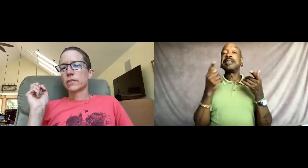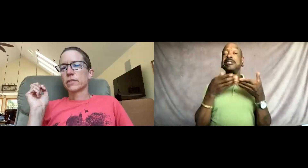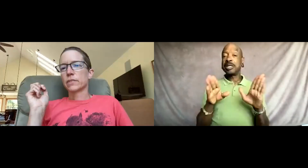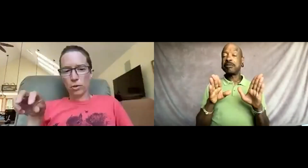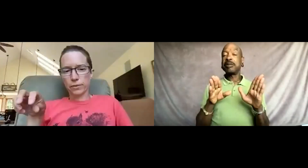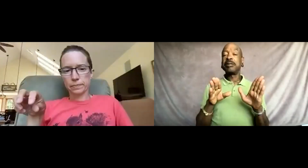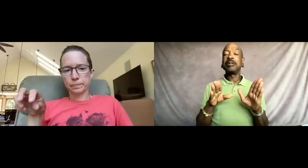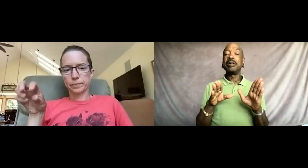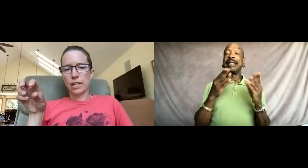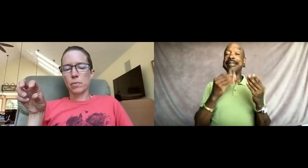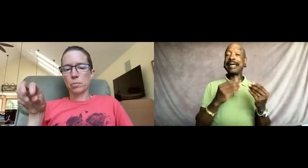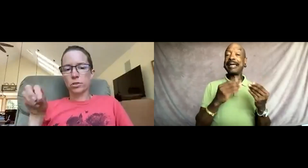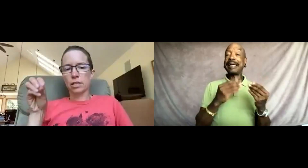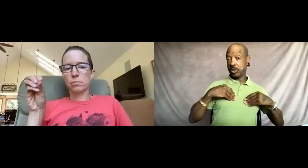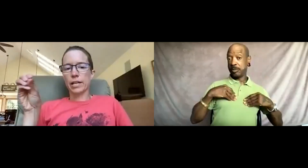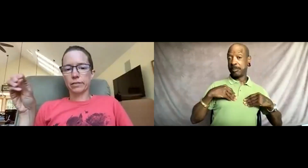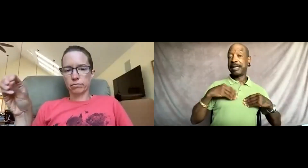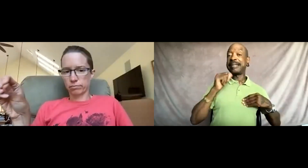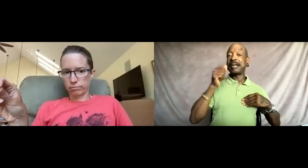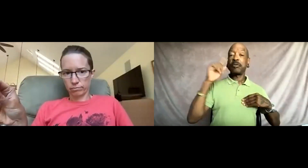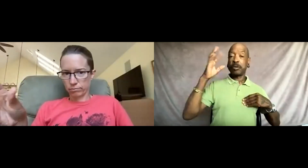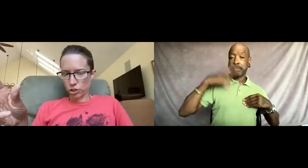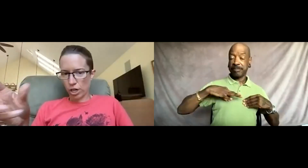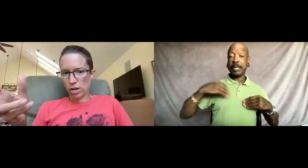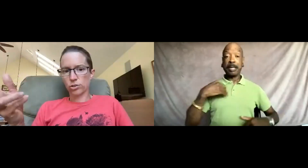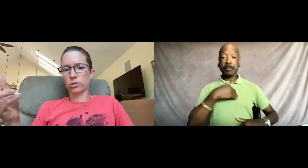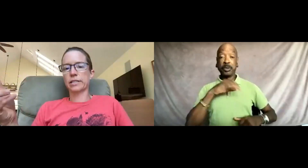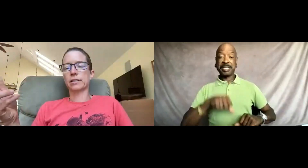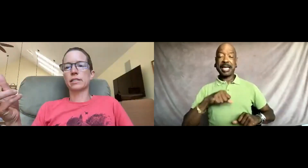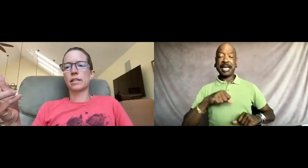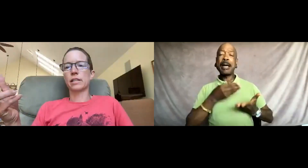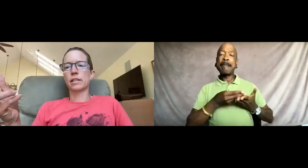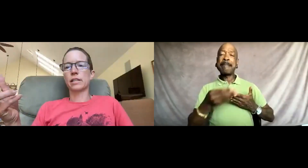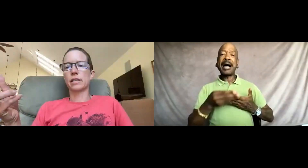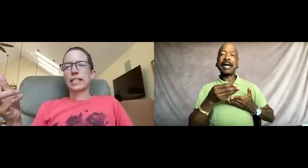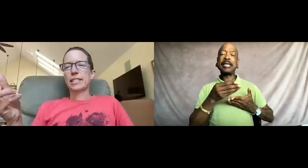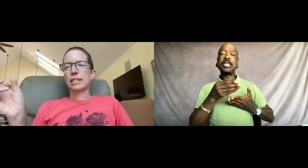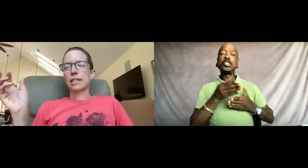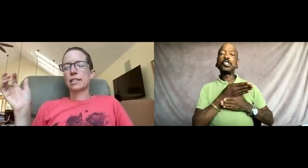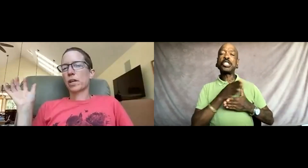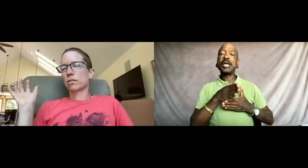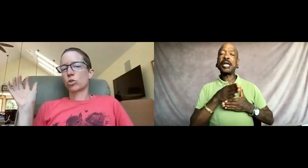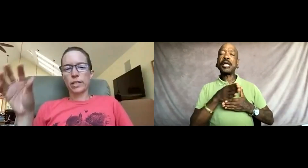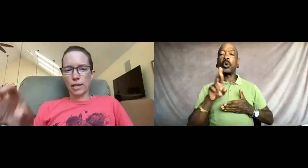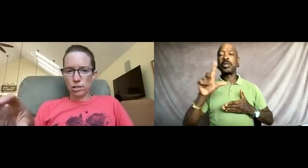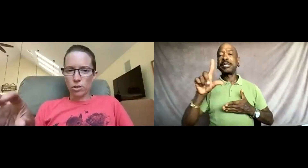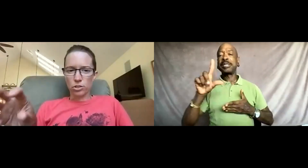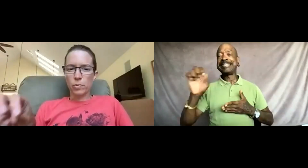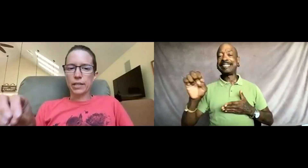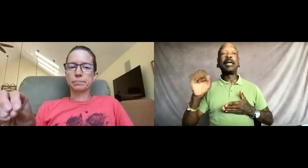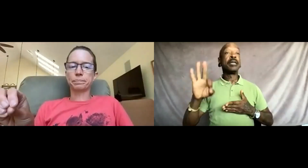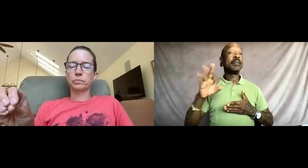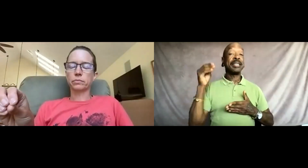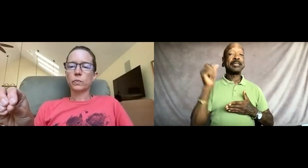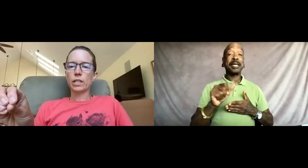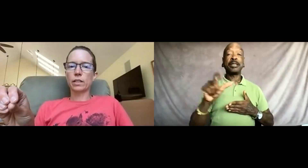land is owned by a nonprofit and the members can buy in shares or leases. And let's say they spend $20,000 to